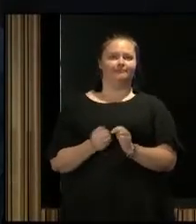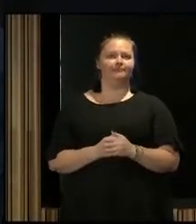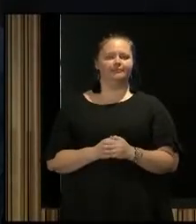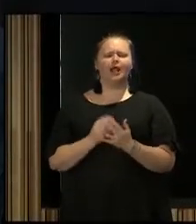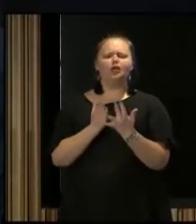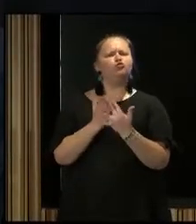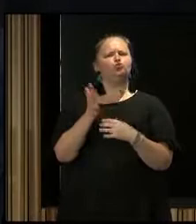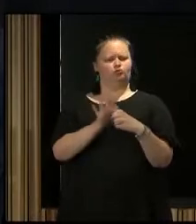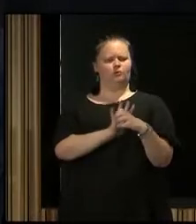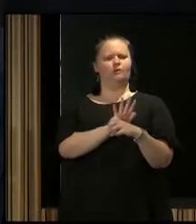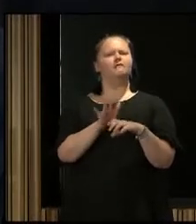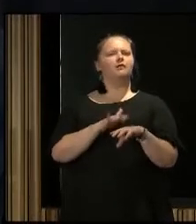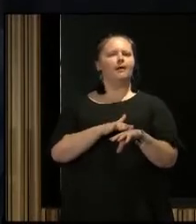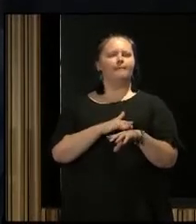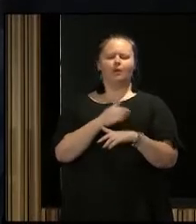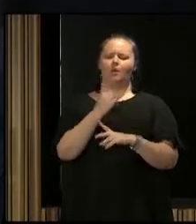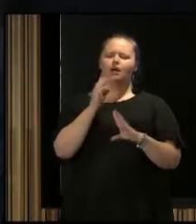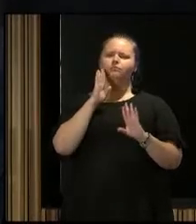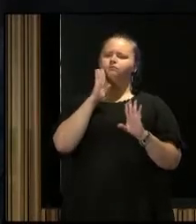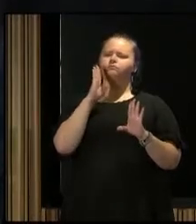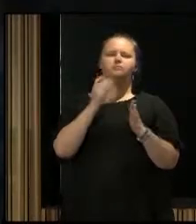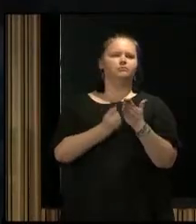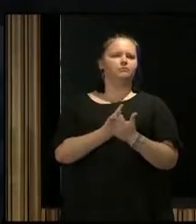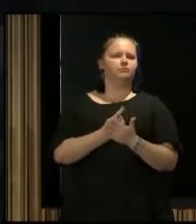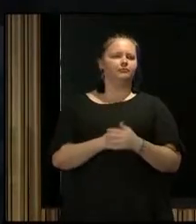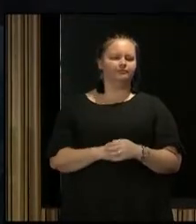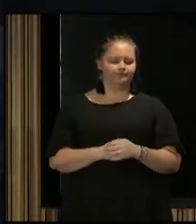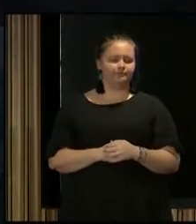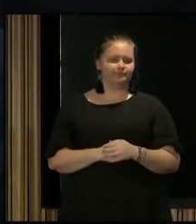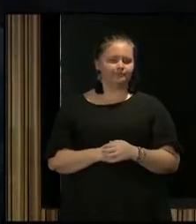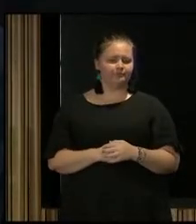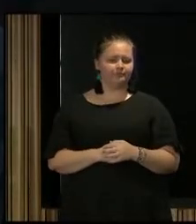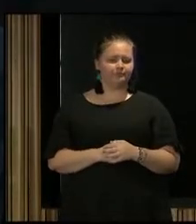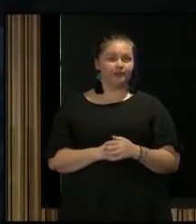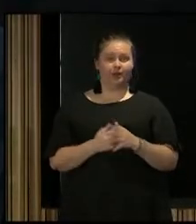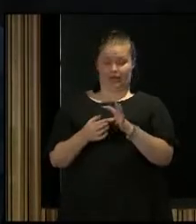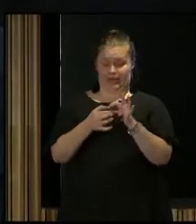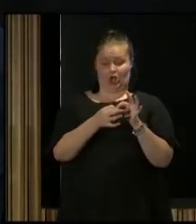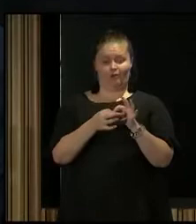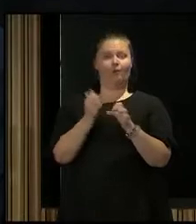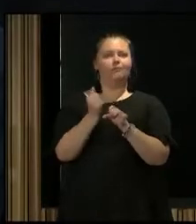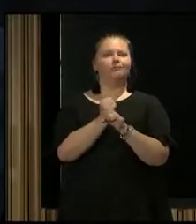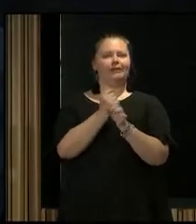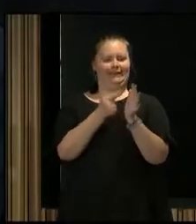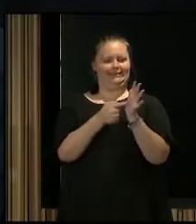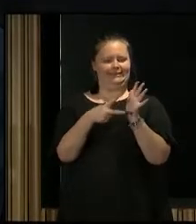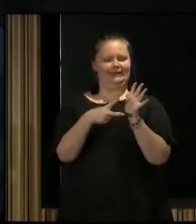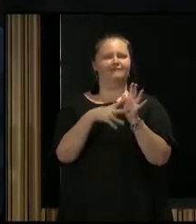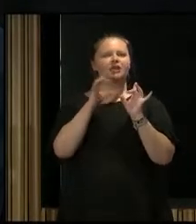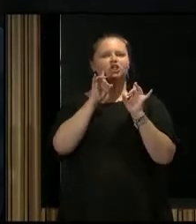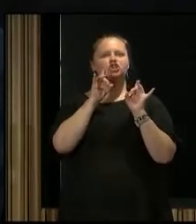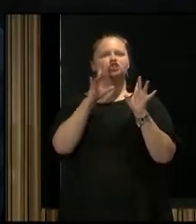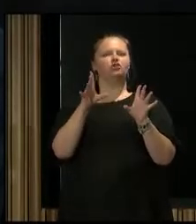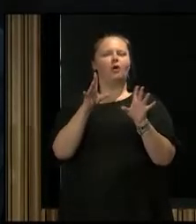COVID as well, we had this one incredible opportunity. I had this opportunity to co-create a TV show. Yeah. Called Australia's